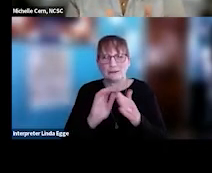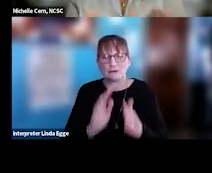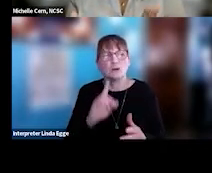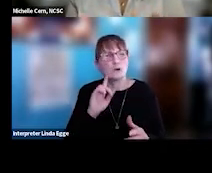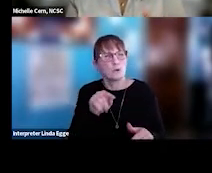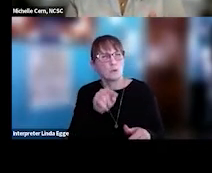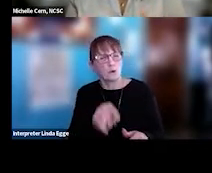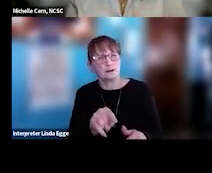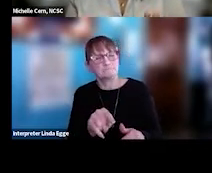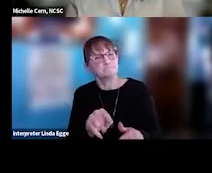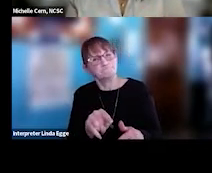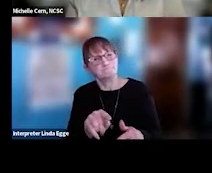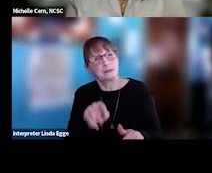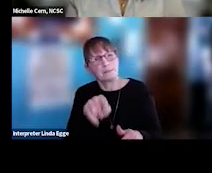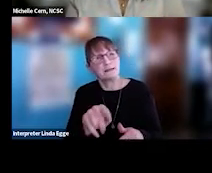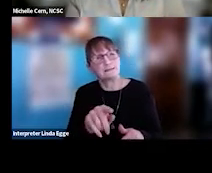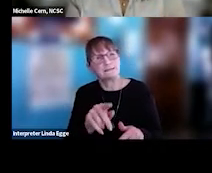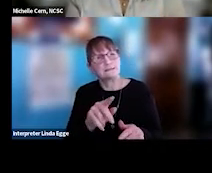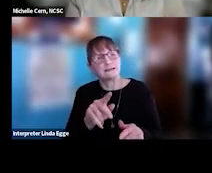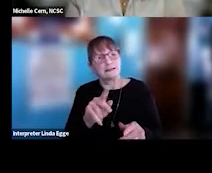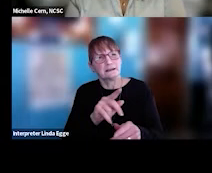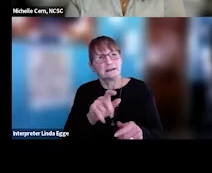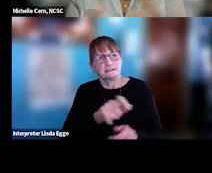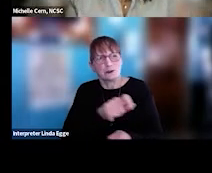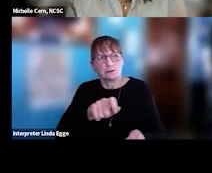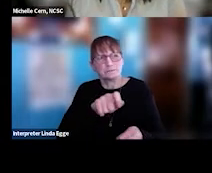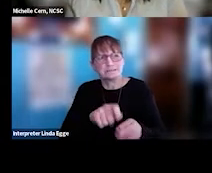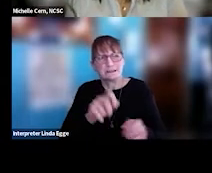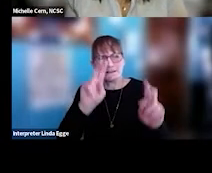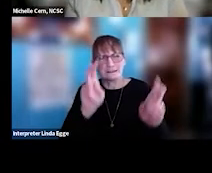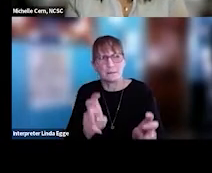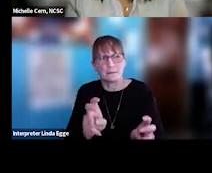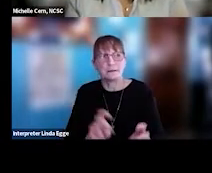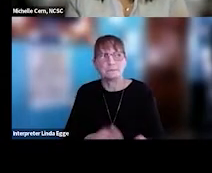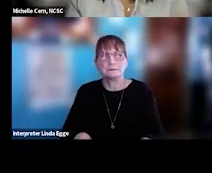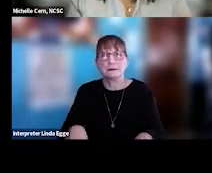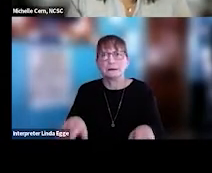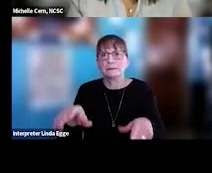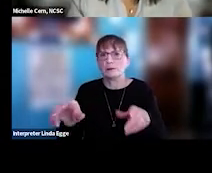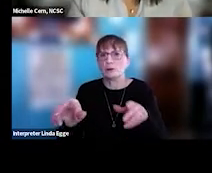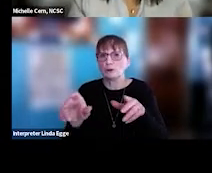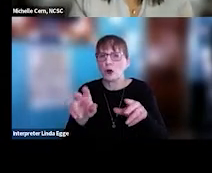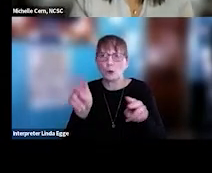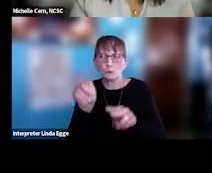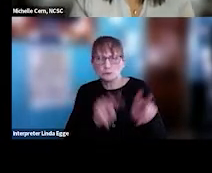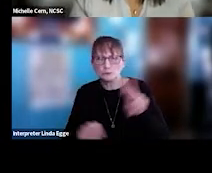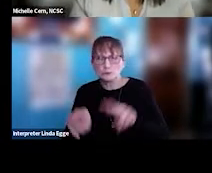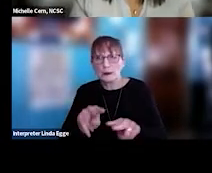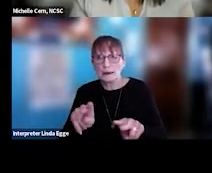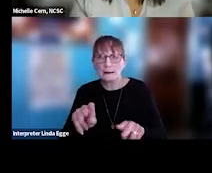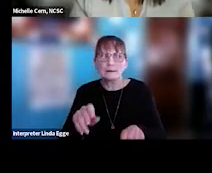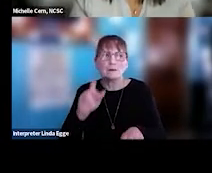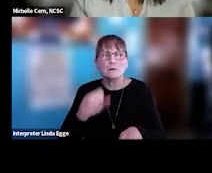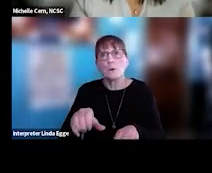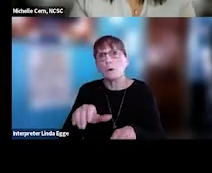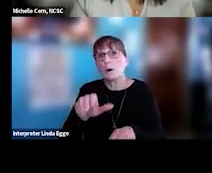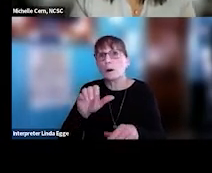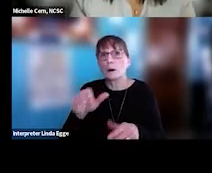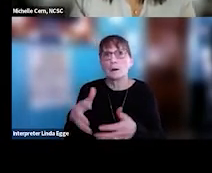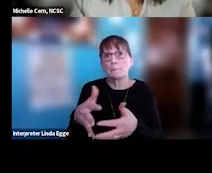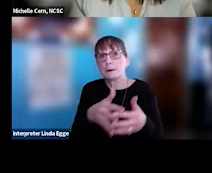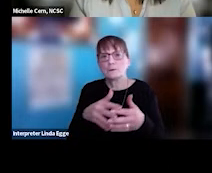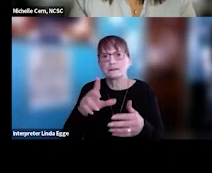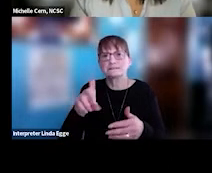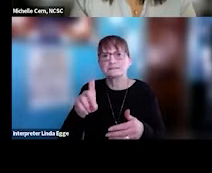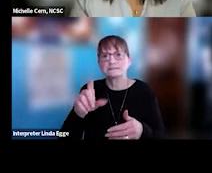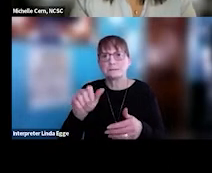about these particular topics, screening and assessment or the American with Disabilities Act. What